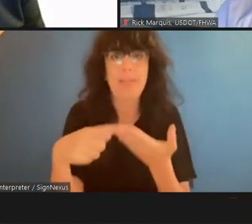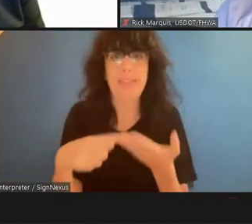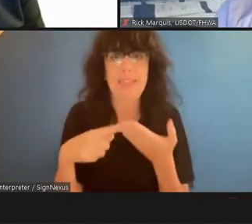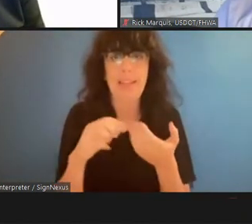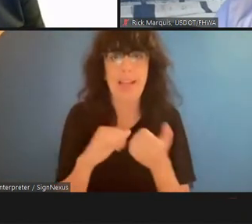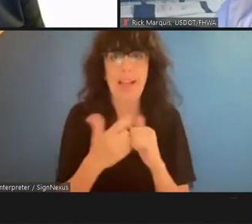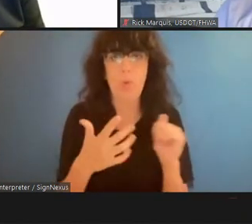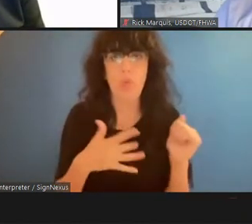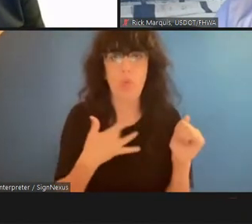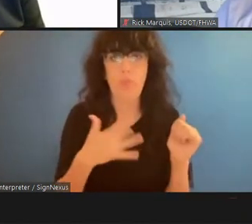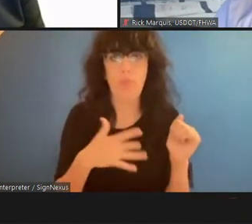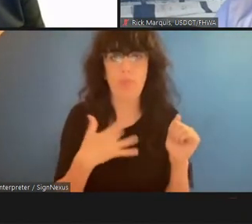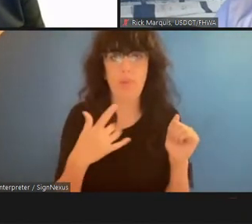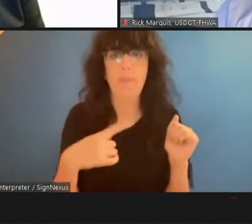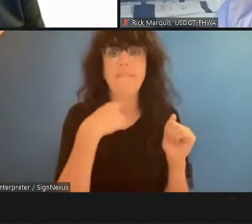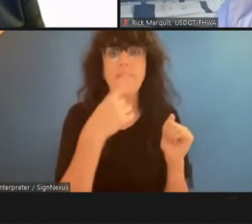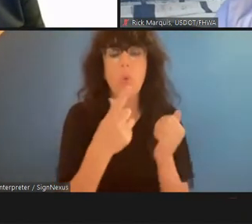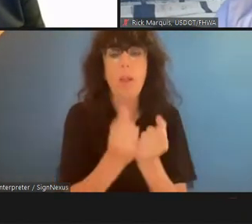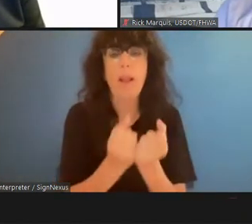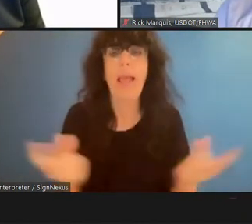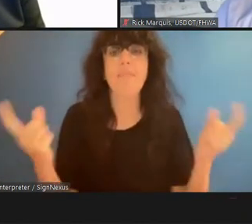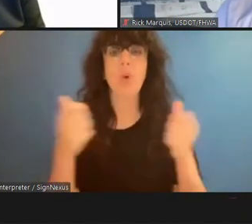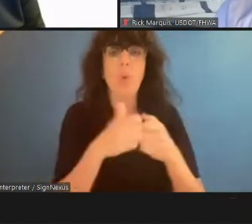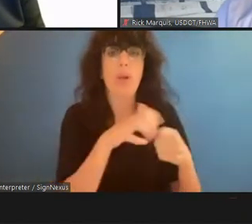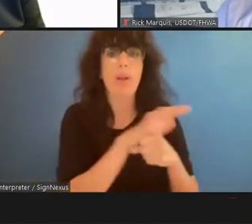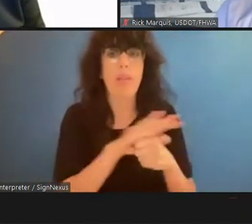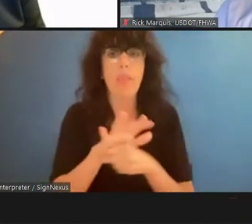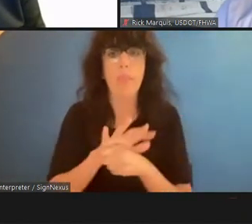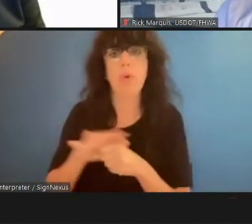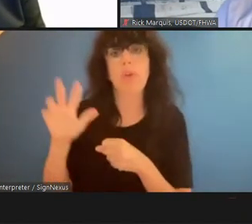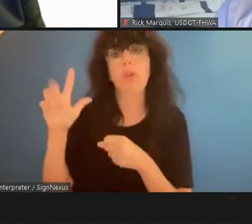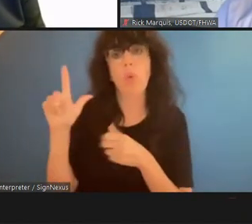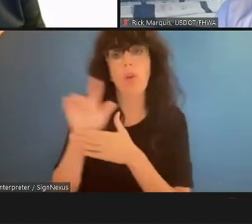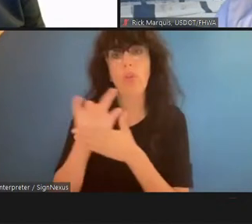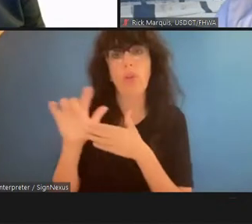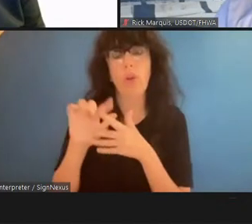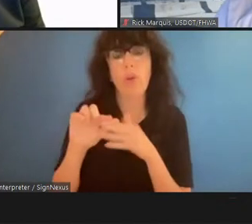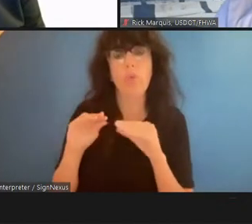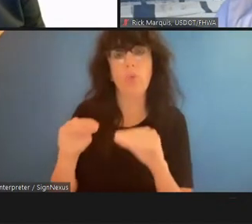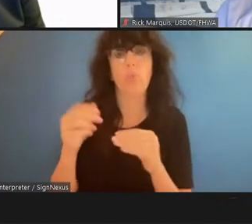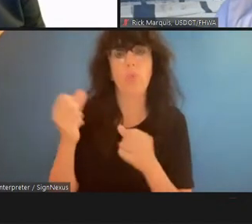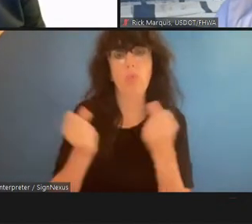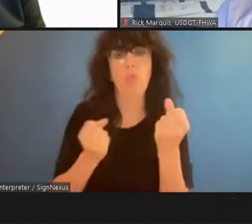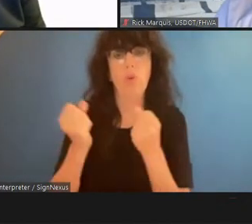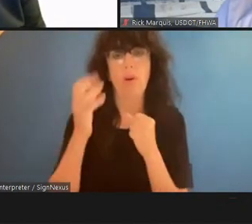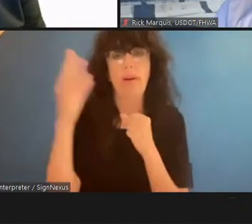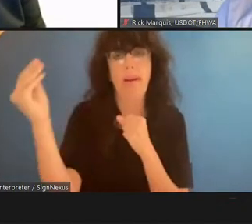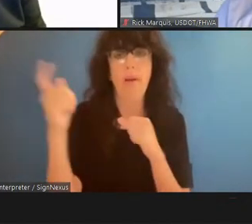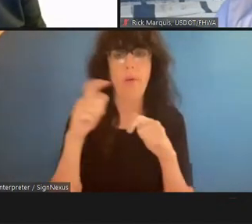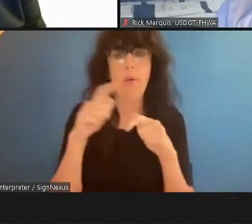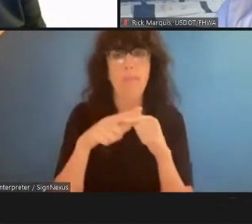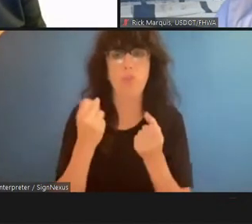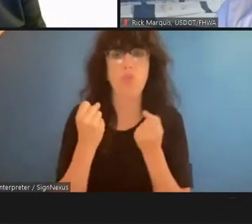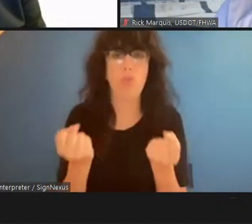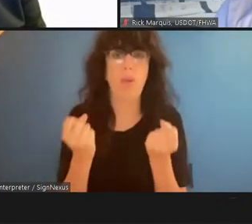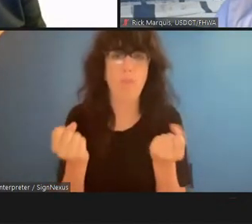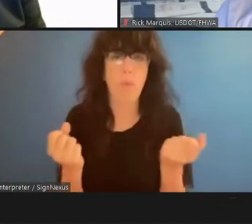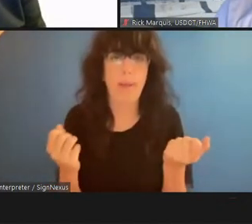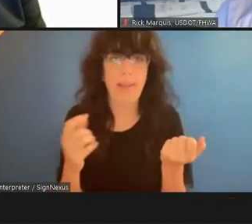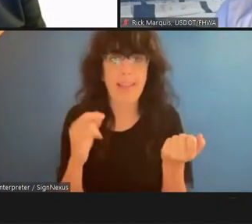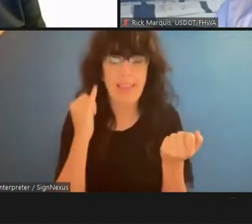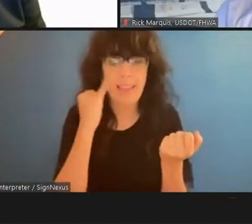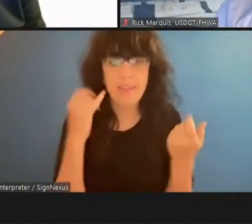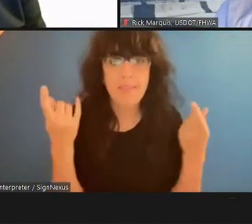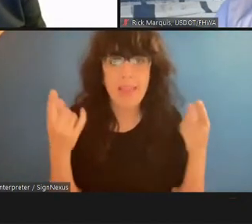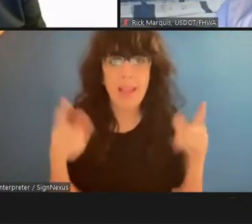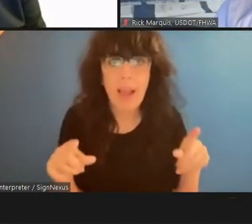feel if they said to everyone in the boroughs it's 23 to move your car out of your driveway i'm sure if that happened we wouldn't